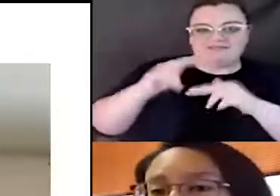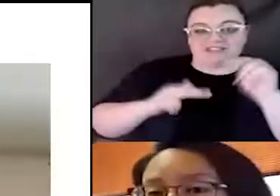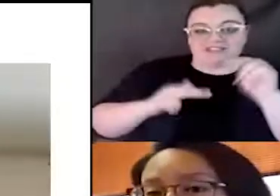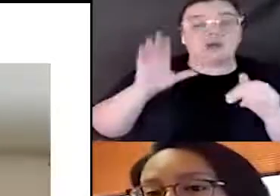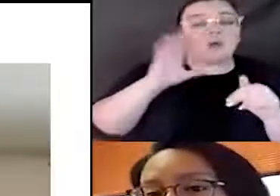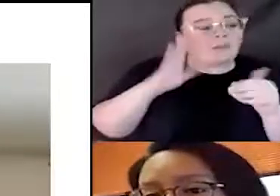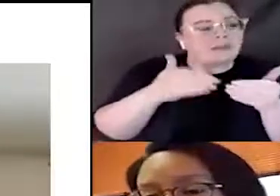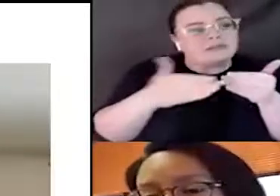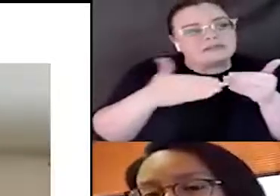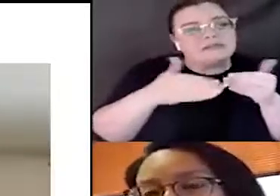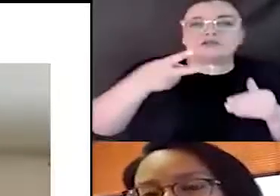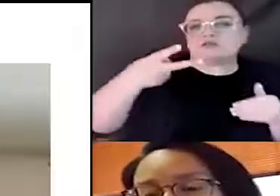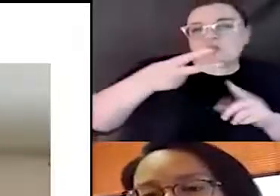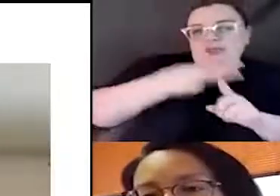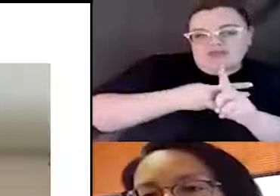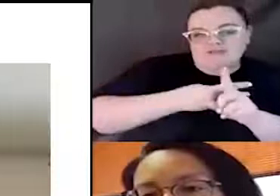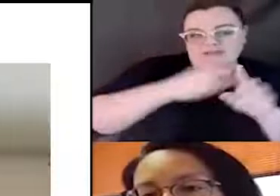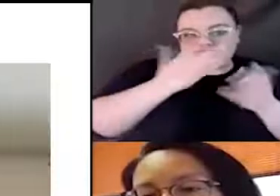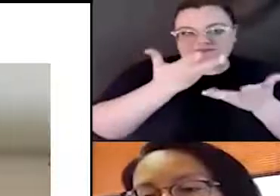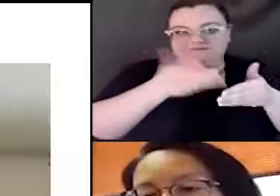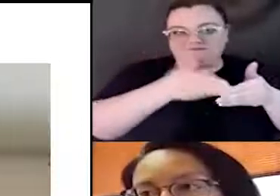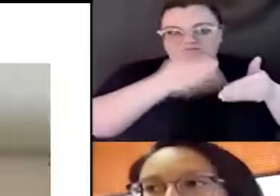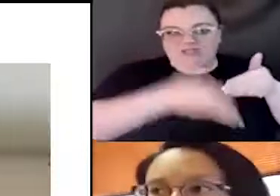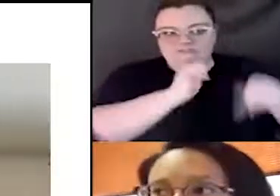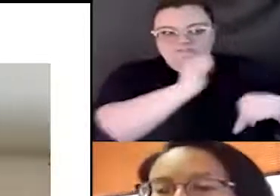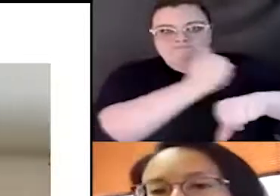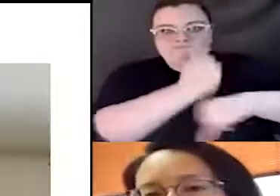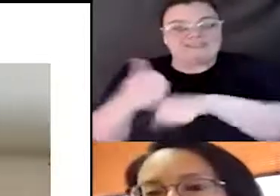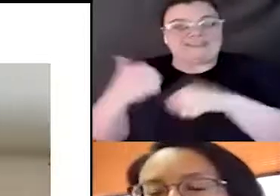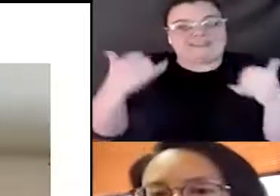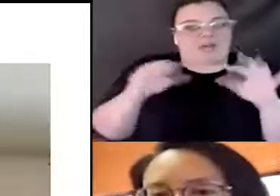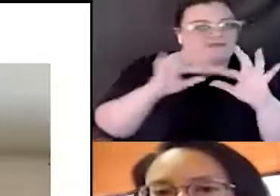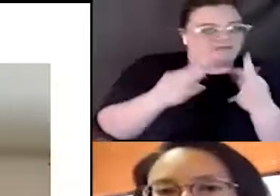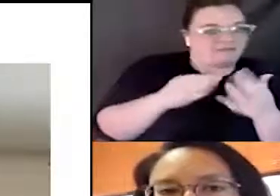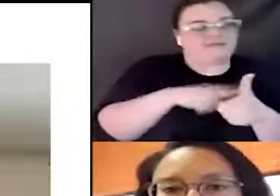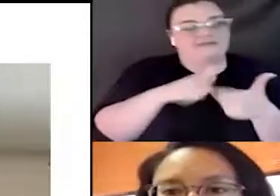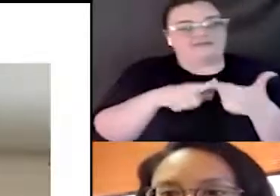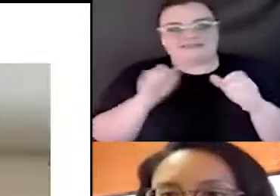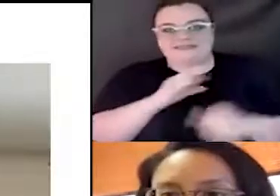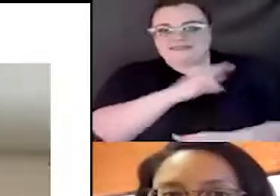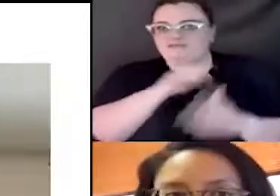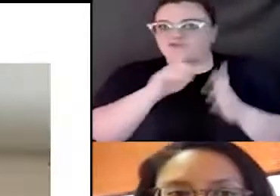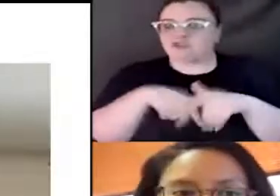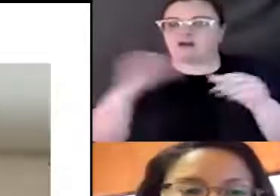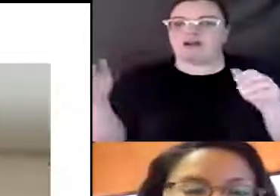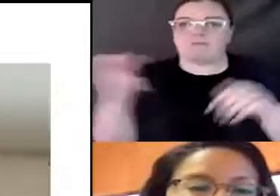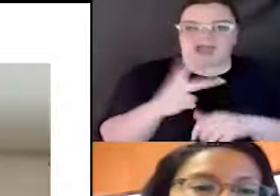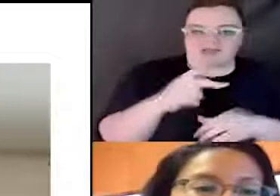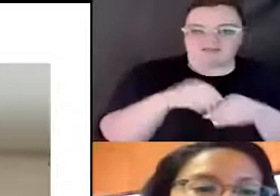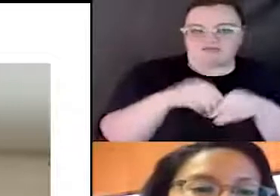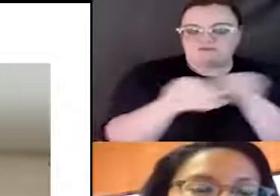2 months with finishing installation, since families and staff are to a certain degree back in the